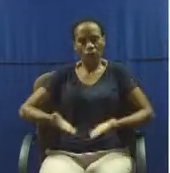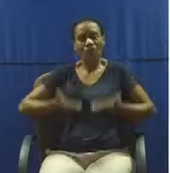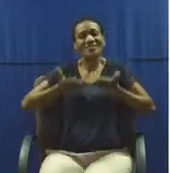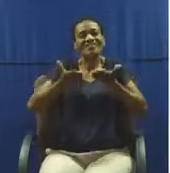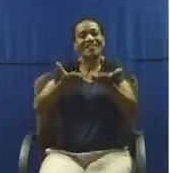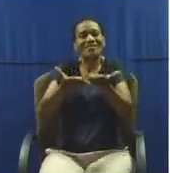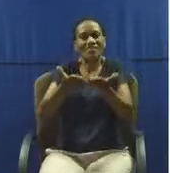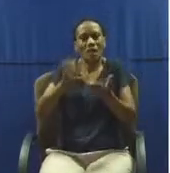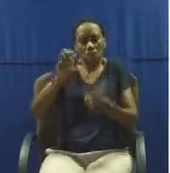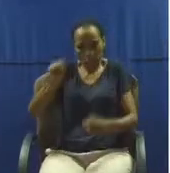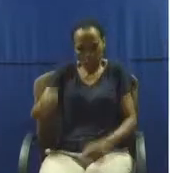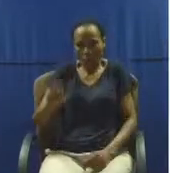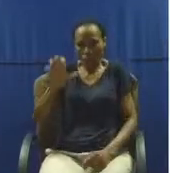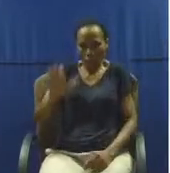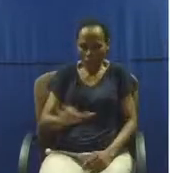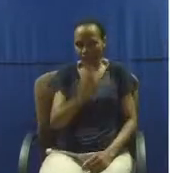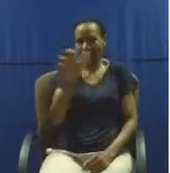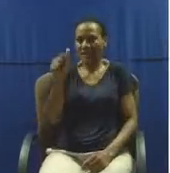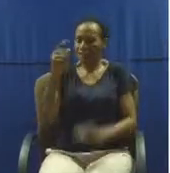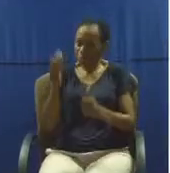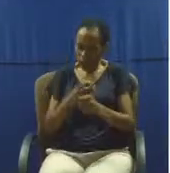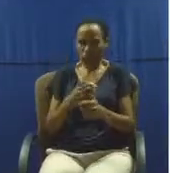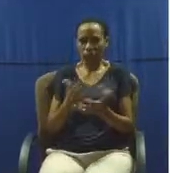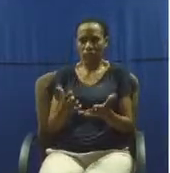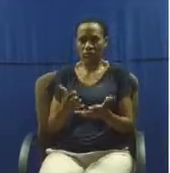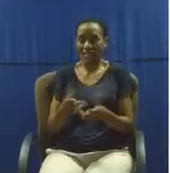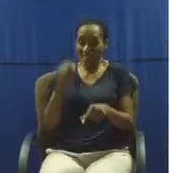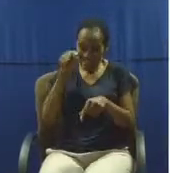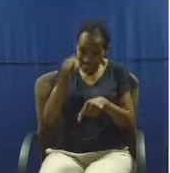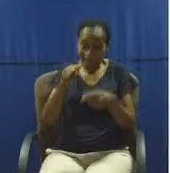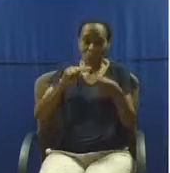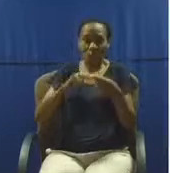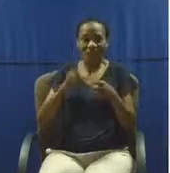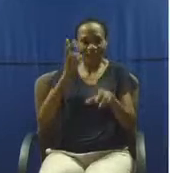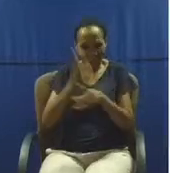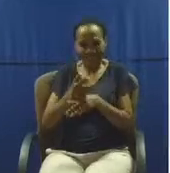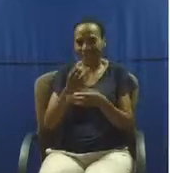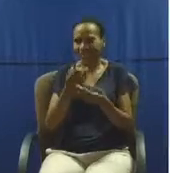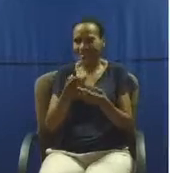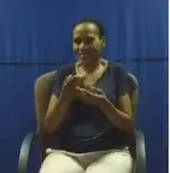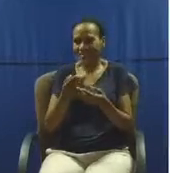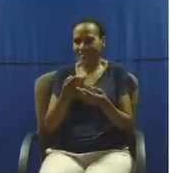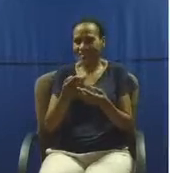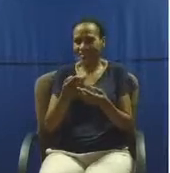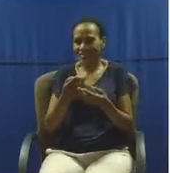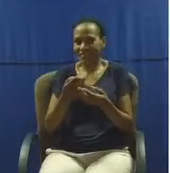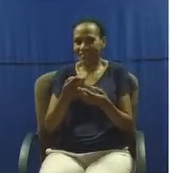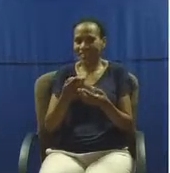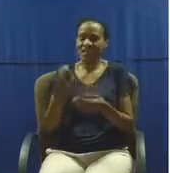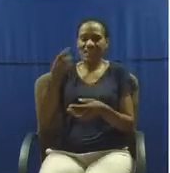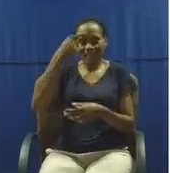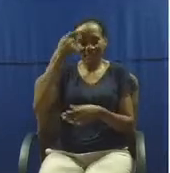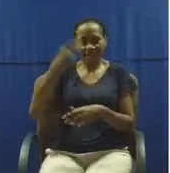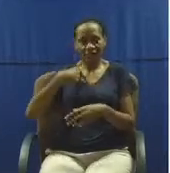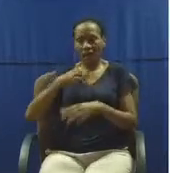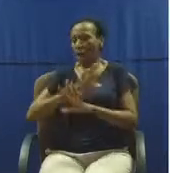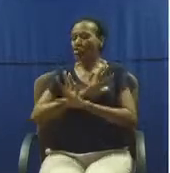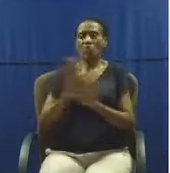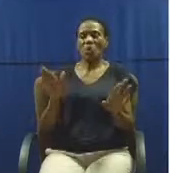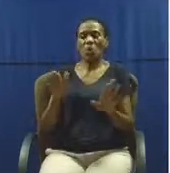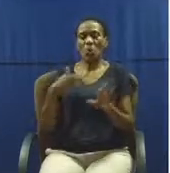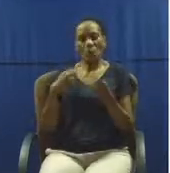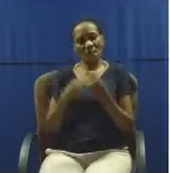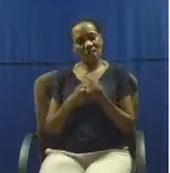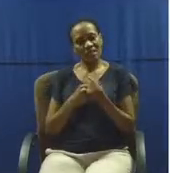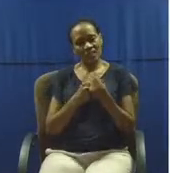first. Now, we may even differ on that, because some of you may think that, no, I don't put South Africa first,